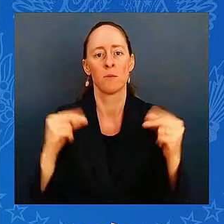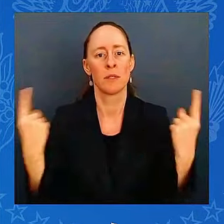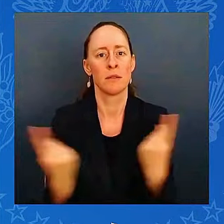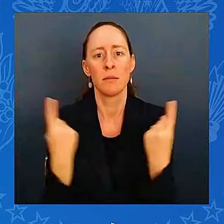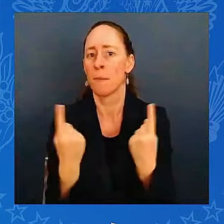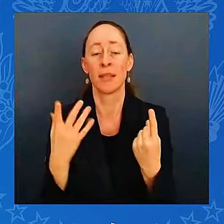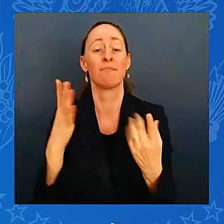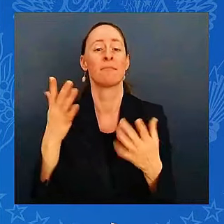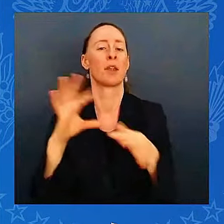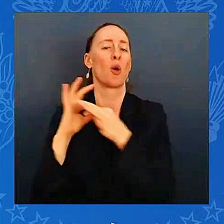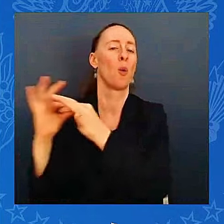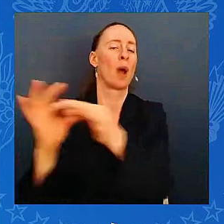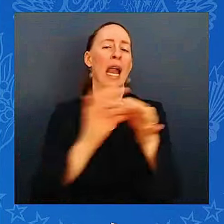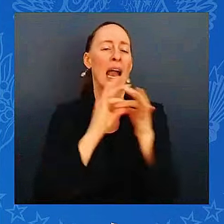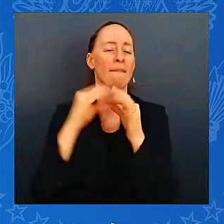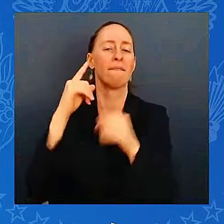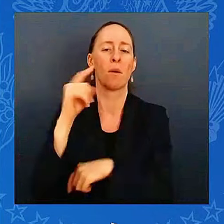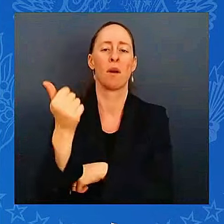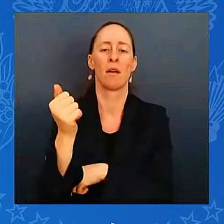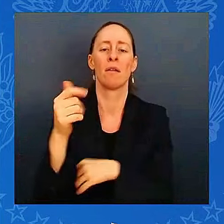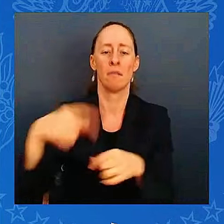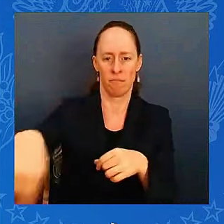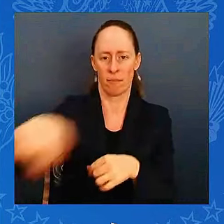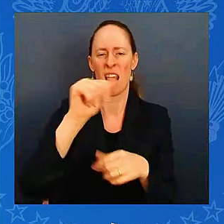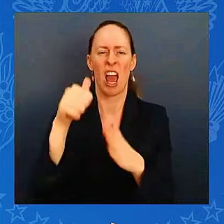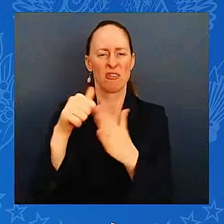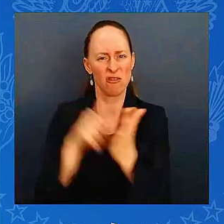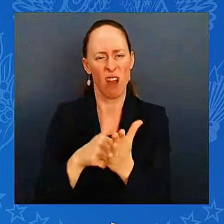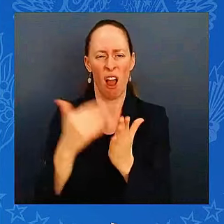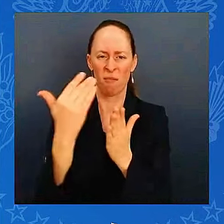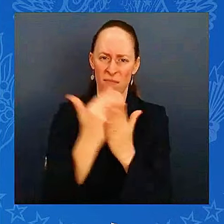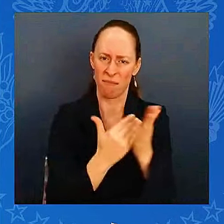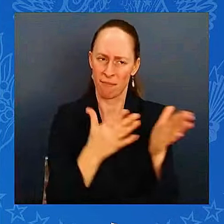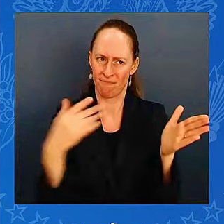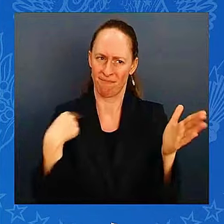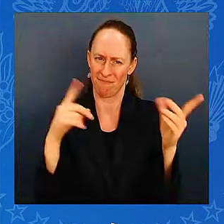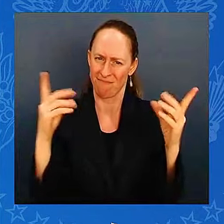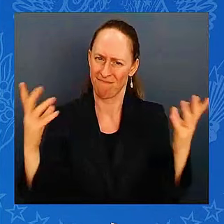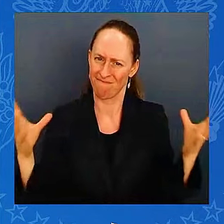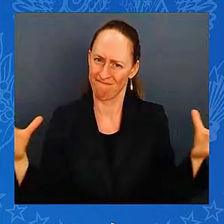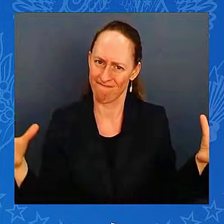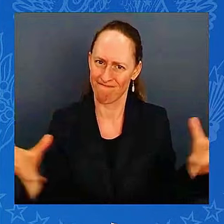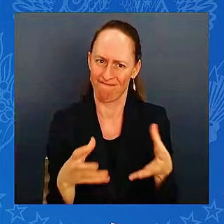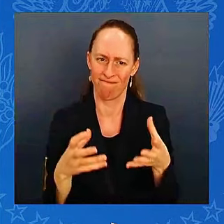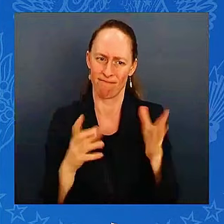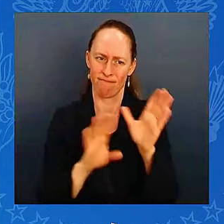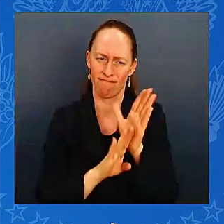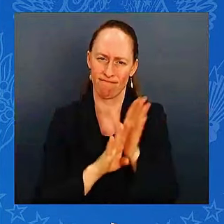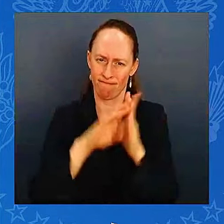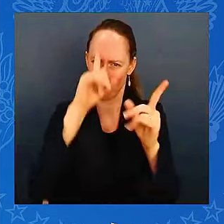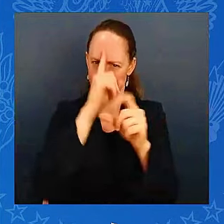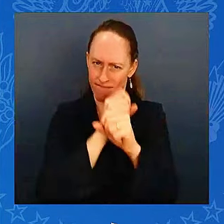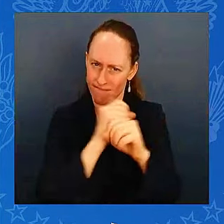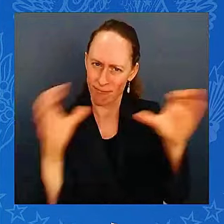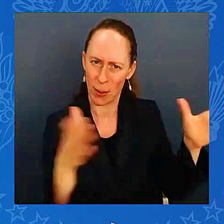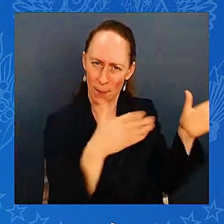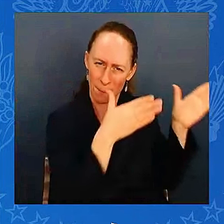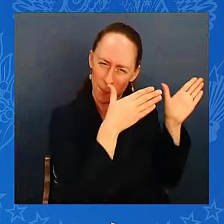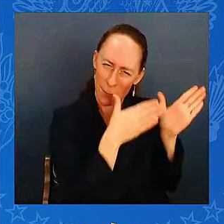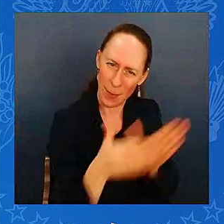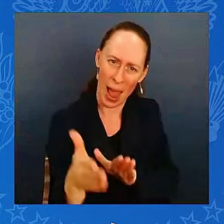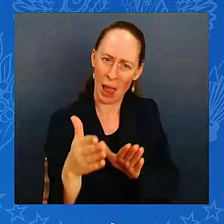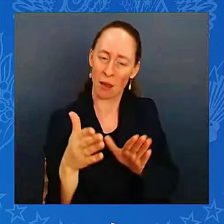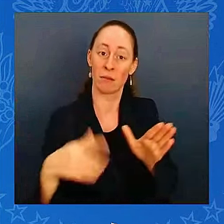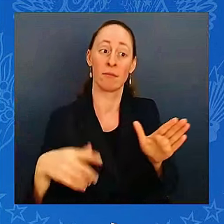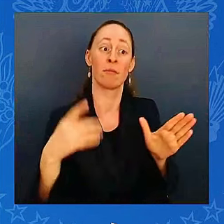has. For over the last 4 years, we've turned that agenda into action. My administration